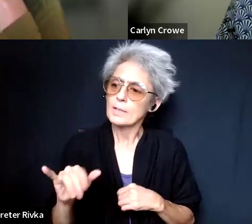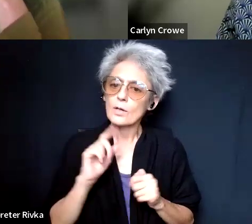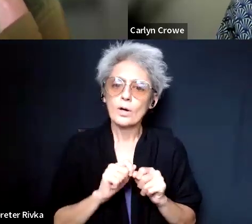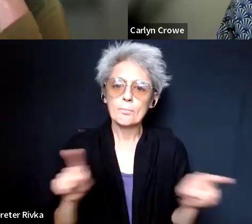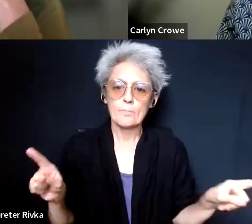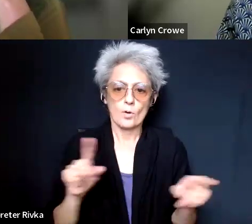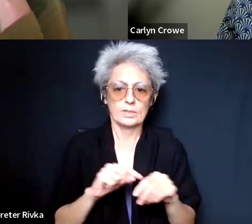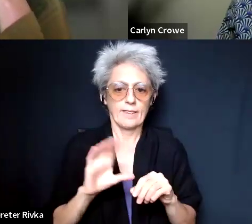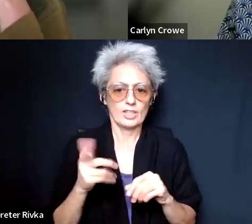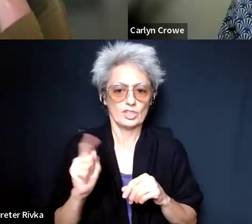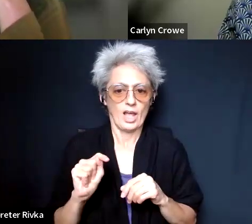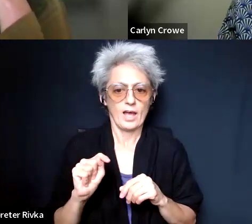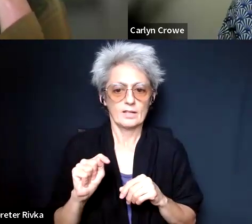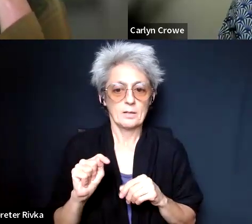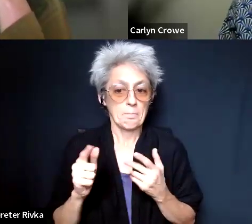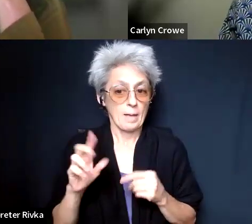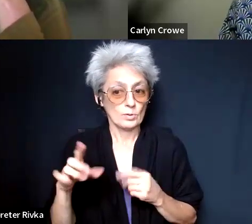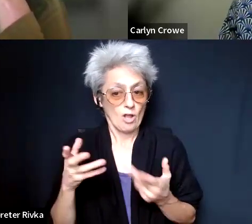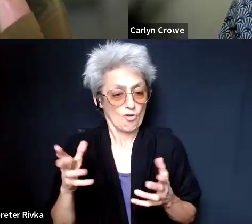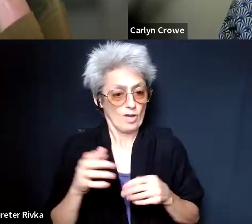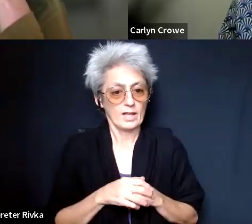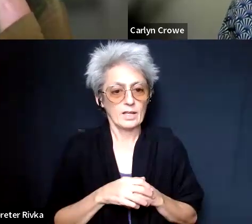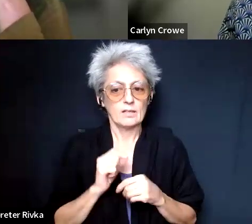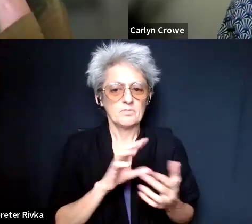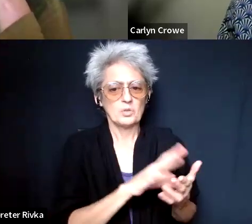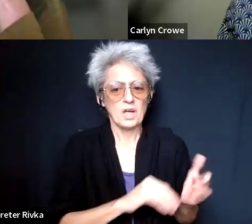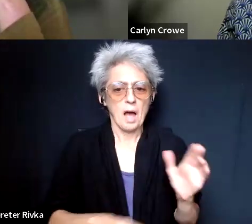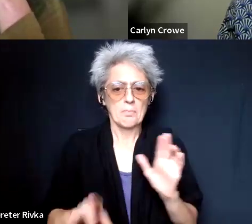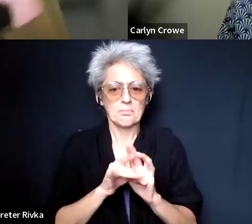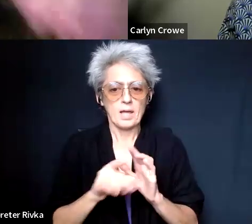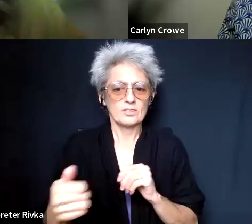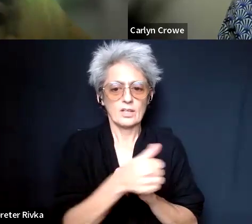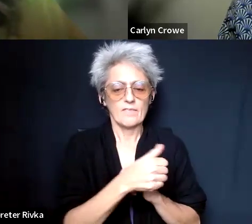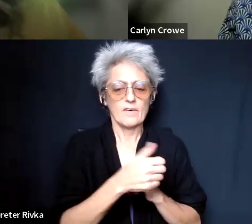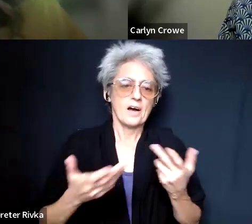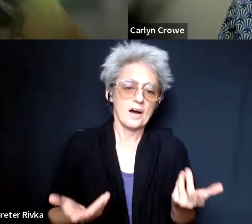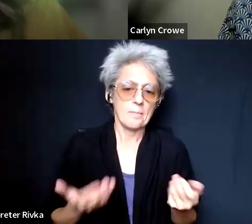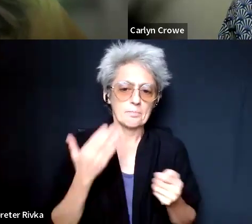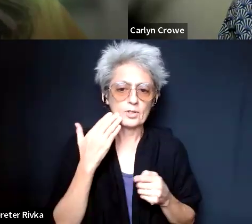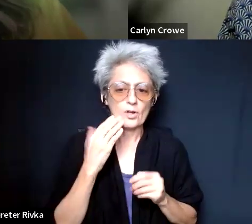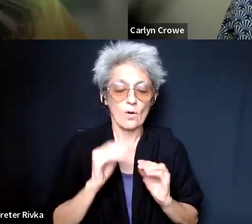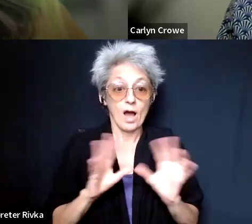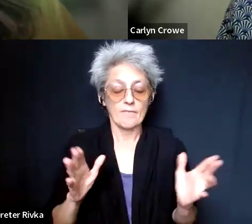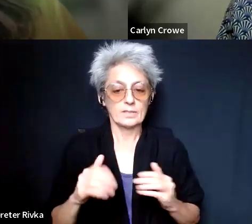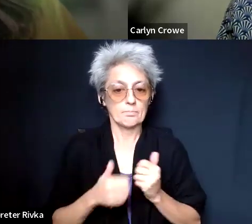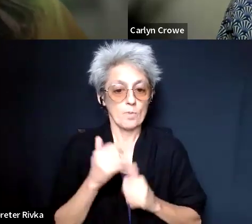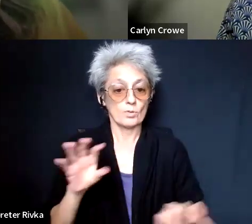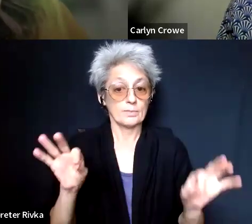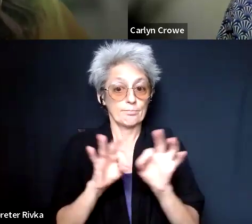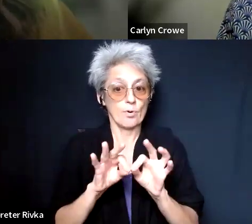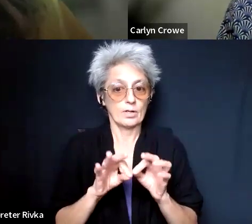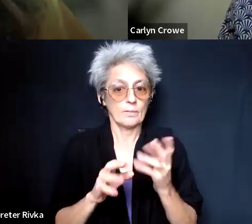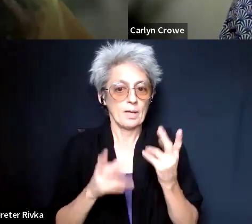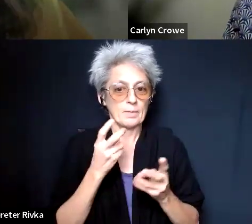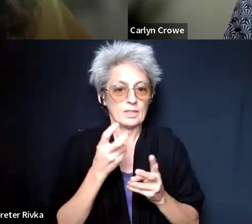did already, so that you can just copy and paste them. Obviously the top question, you might want to switch and not have